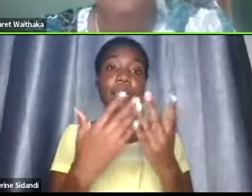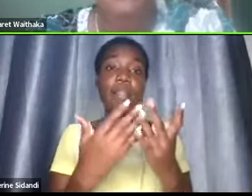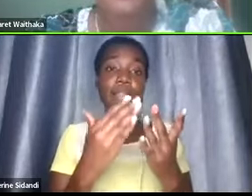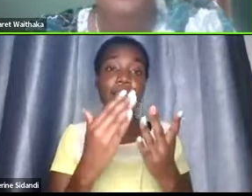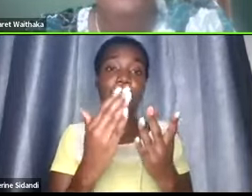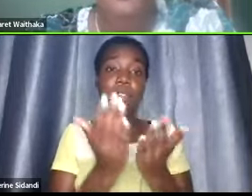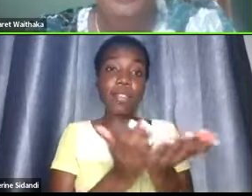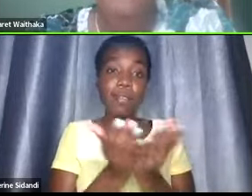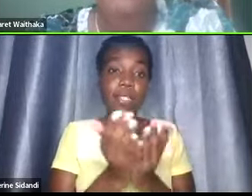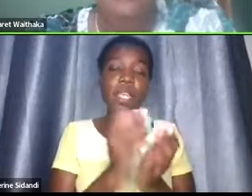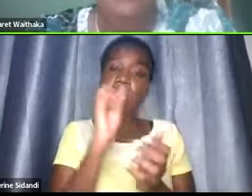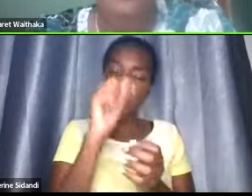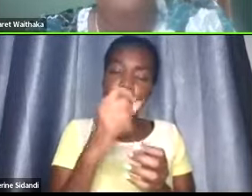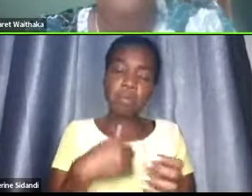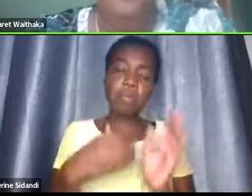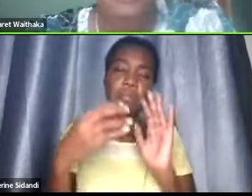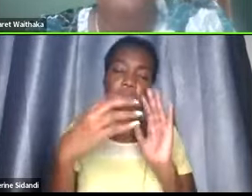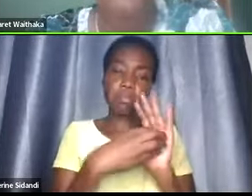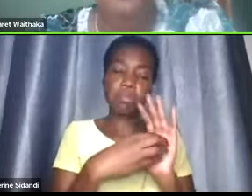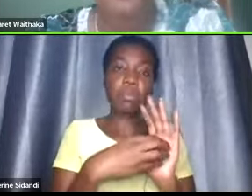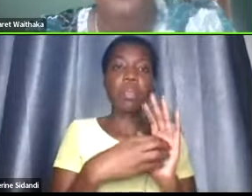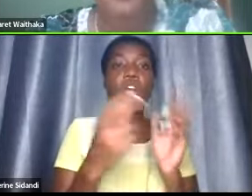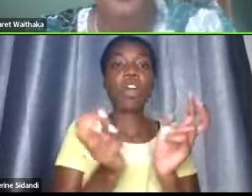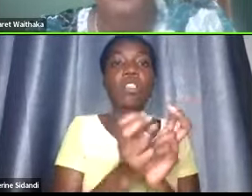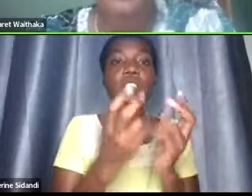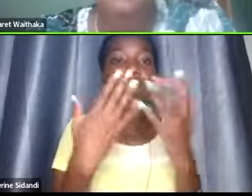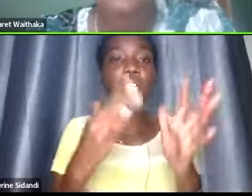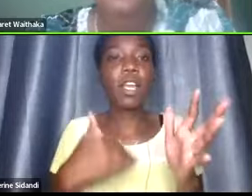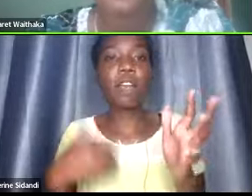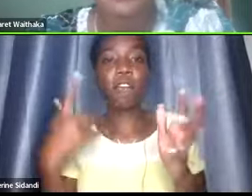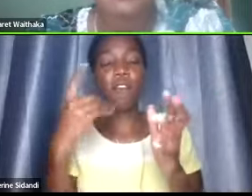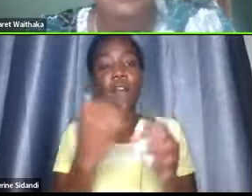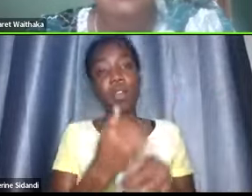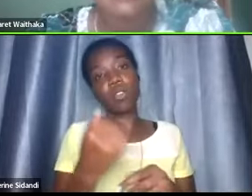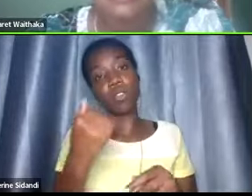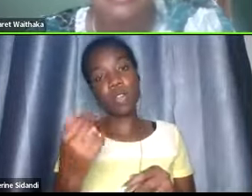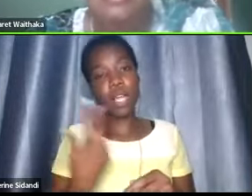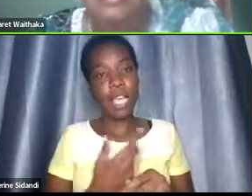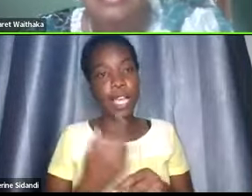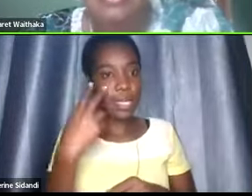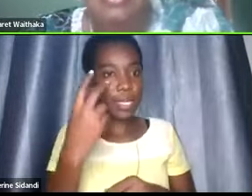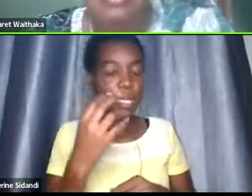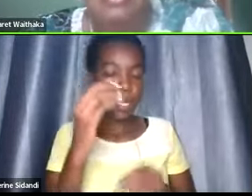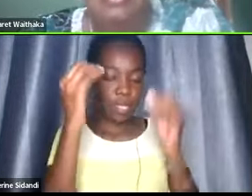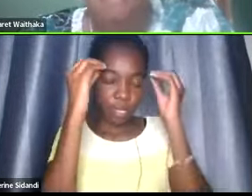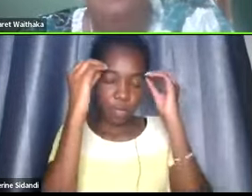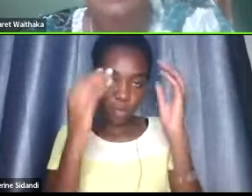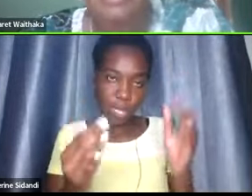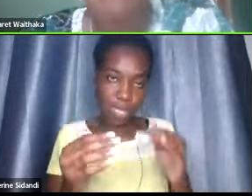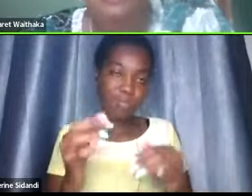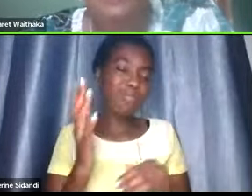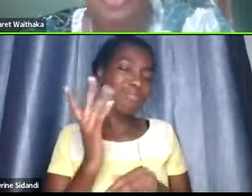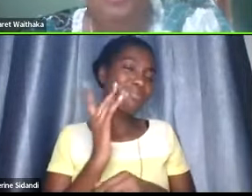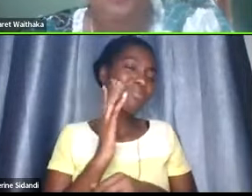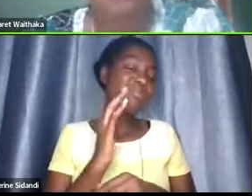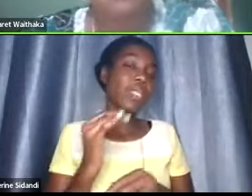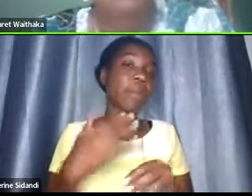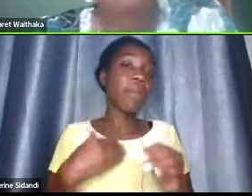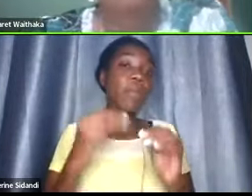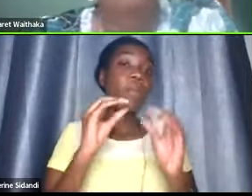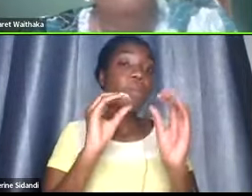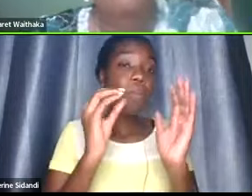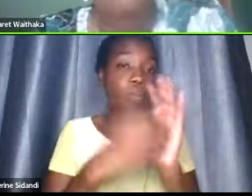number. We have, for young people, we always see students nearly daily. I put in my number, you can call